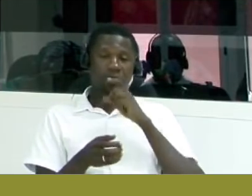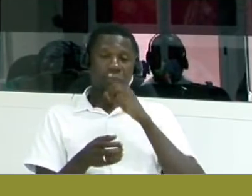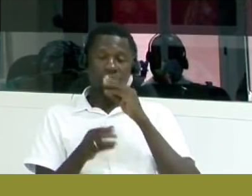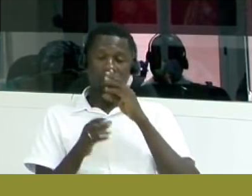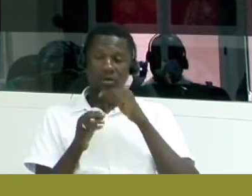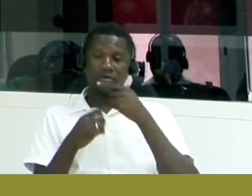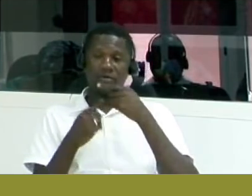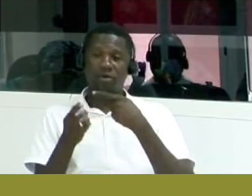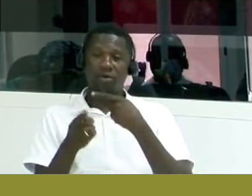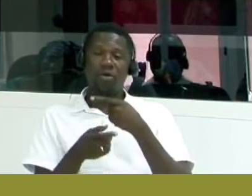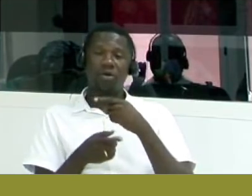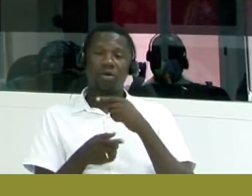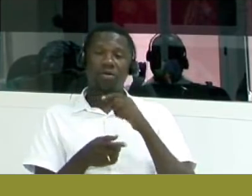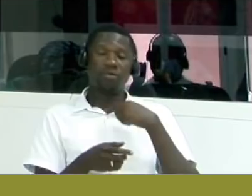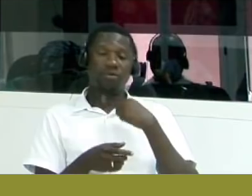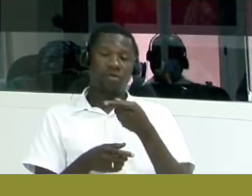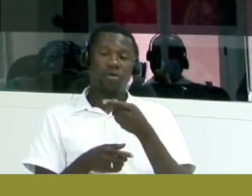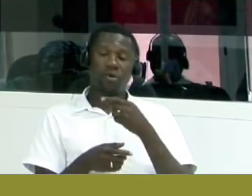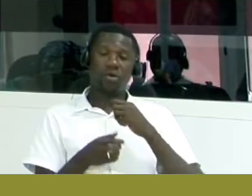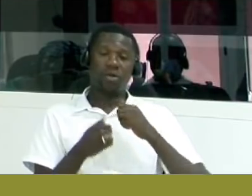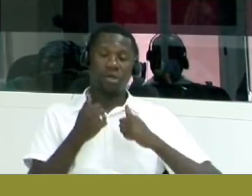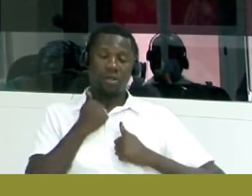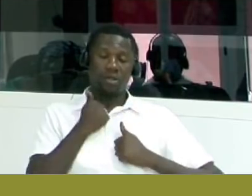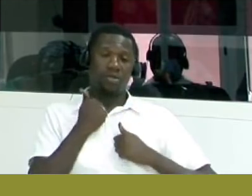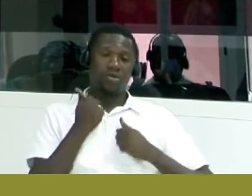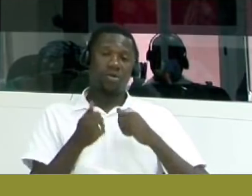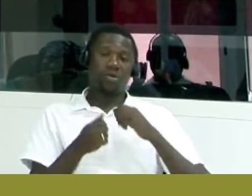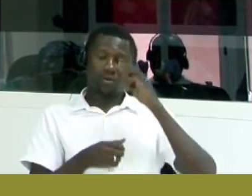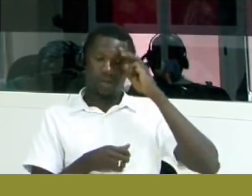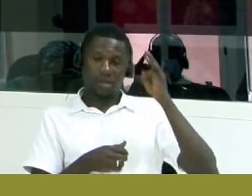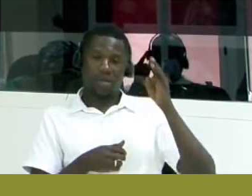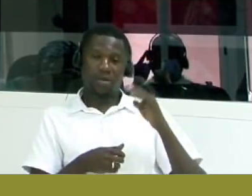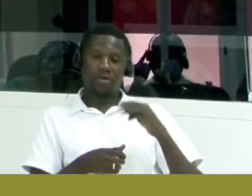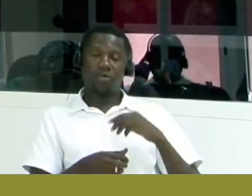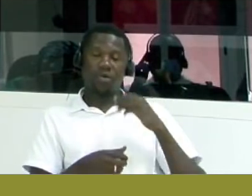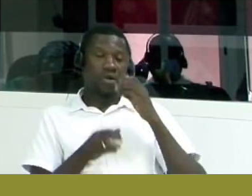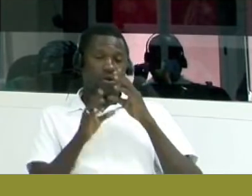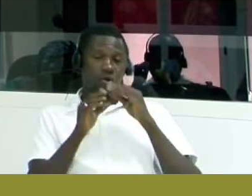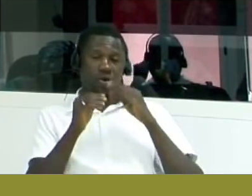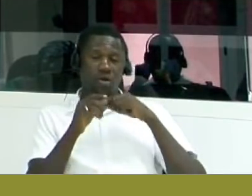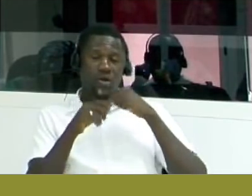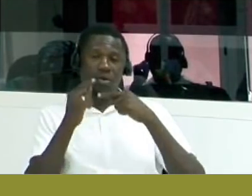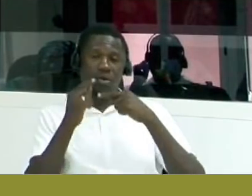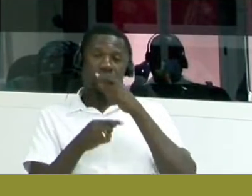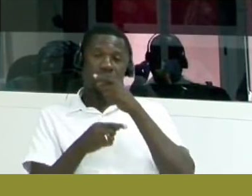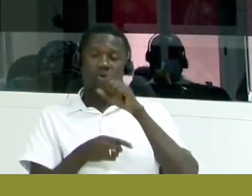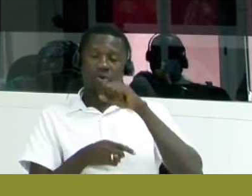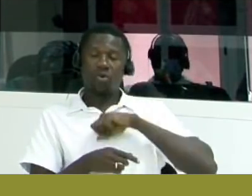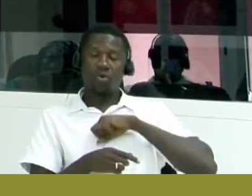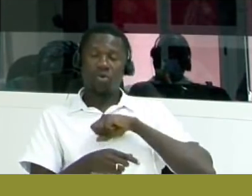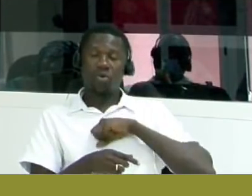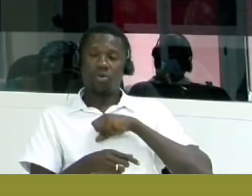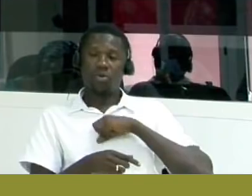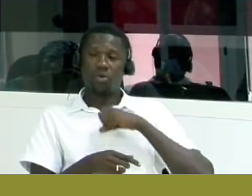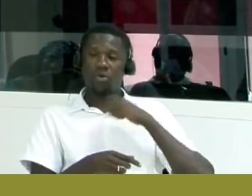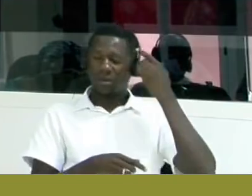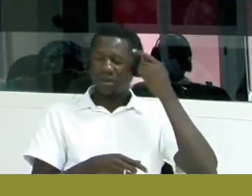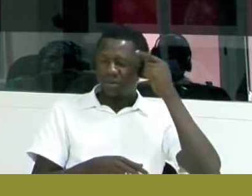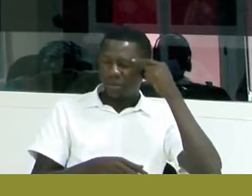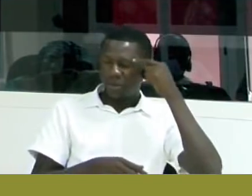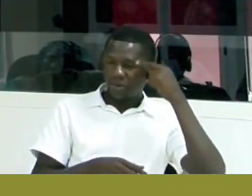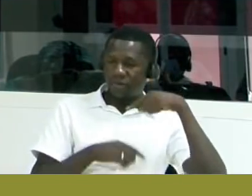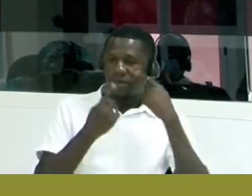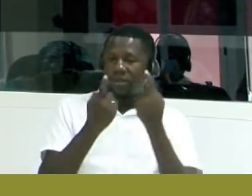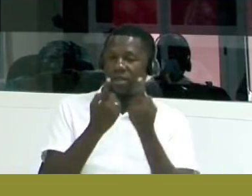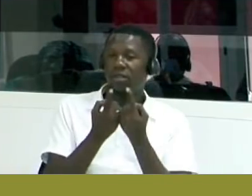is, you're not speaking for him. We're talking about your own recollection of things. Was there a threat